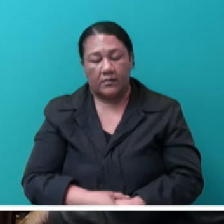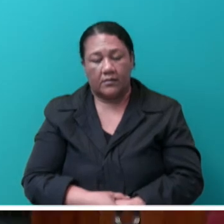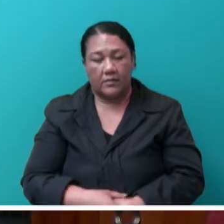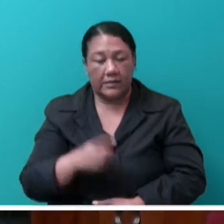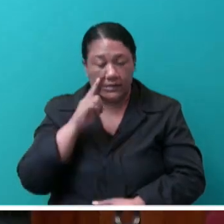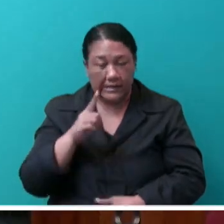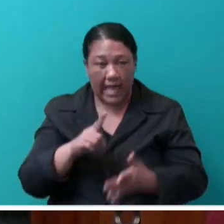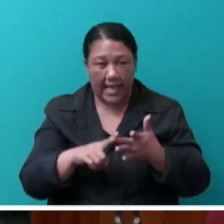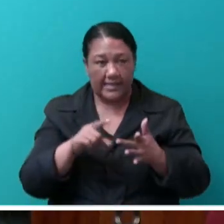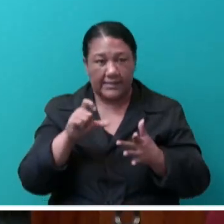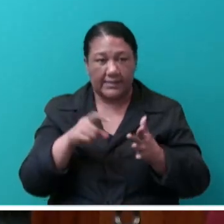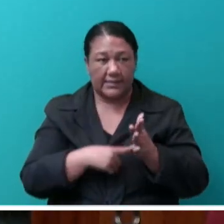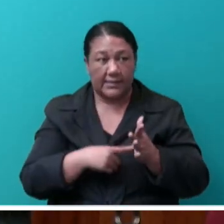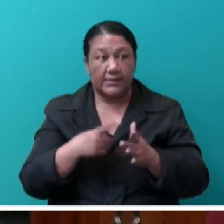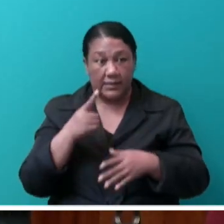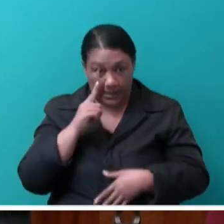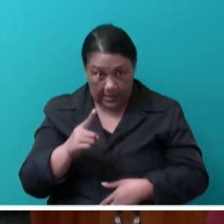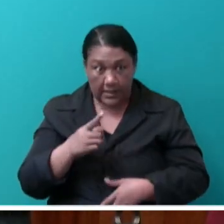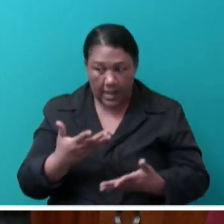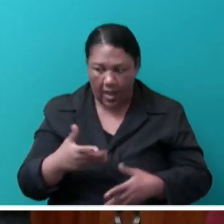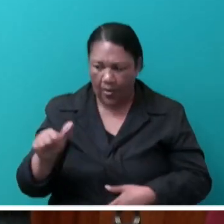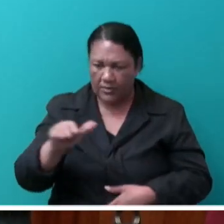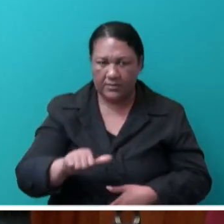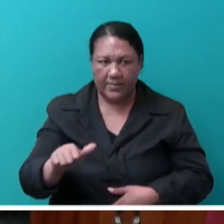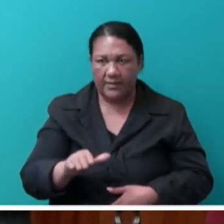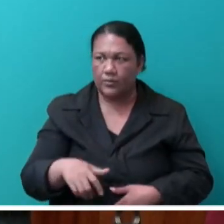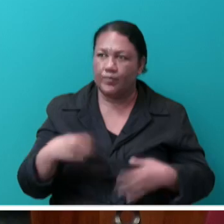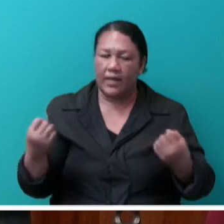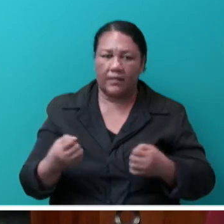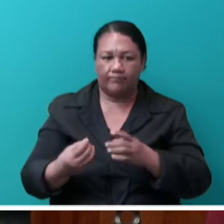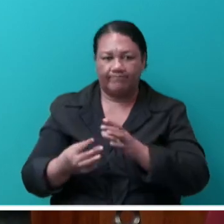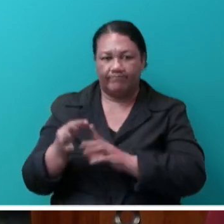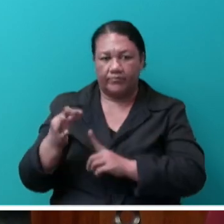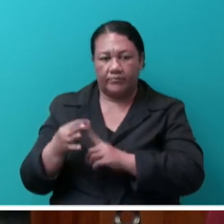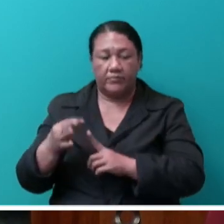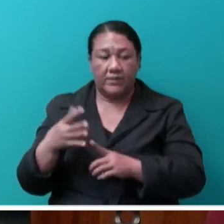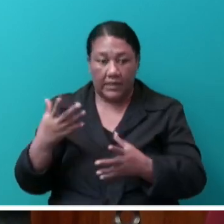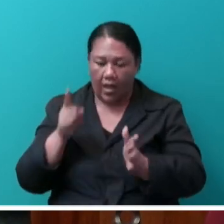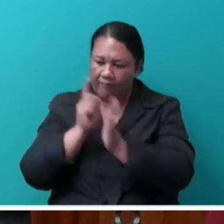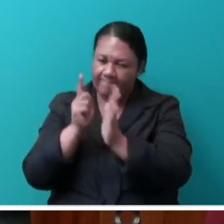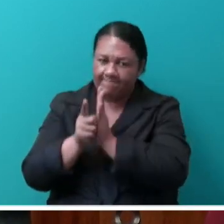ICT space. That we are trying to rapidly evolve